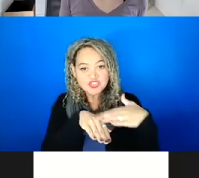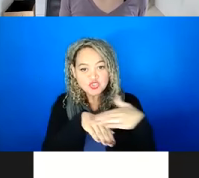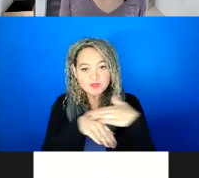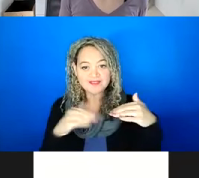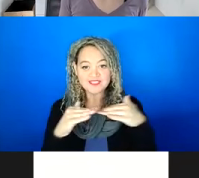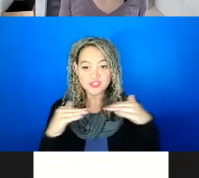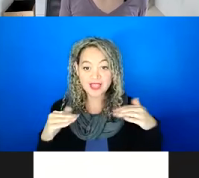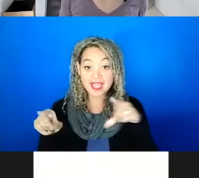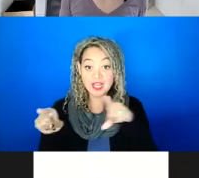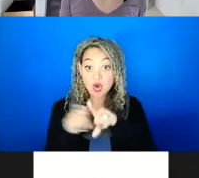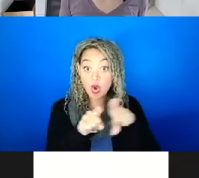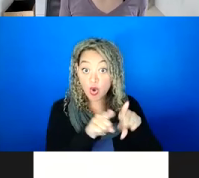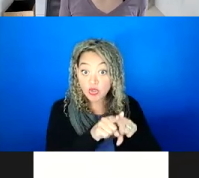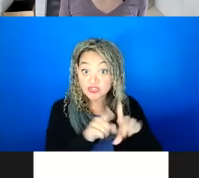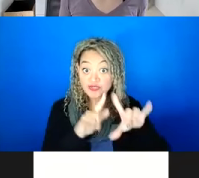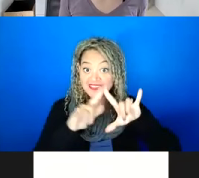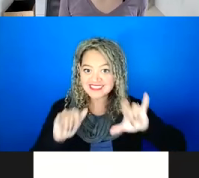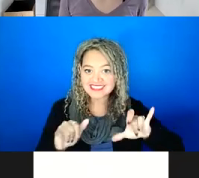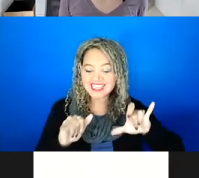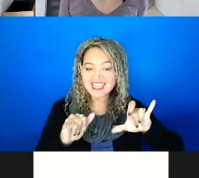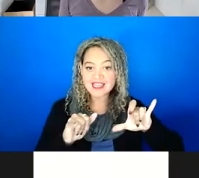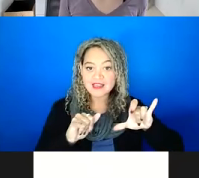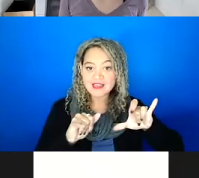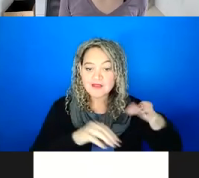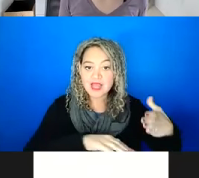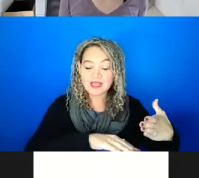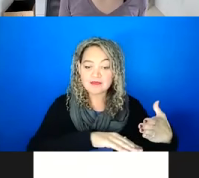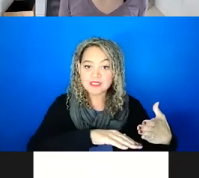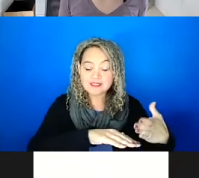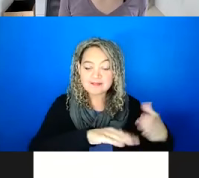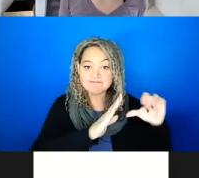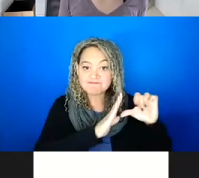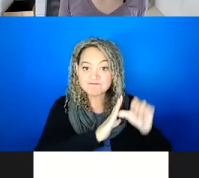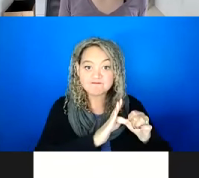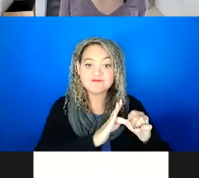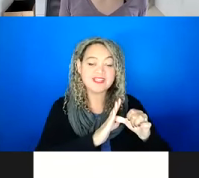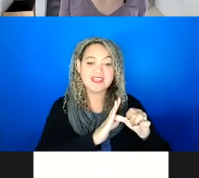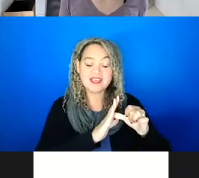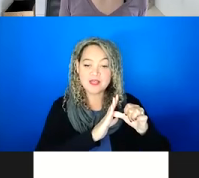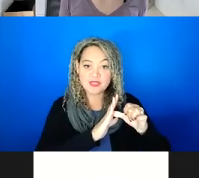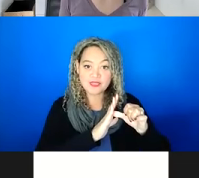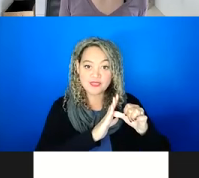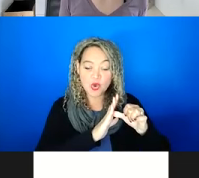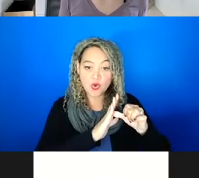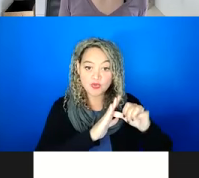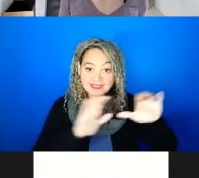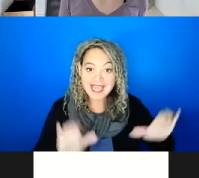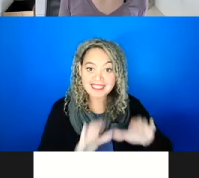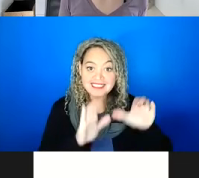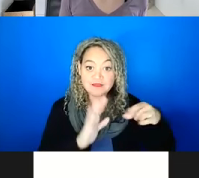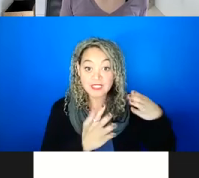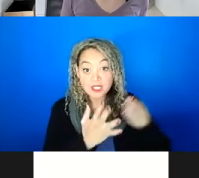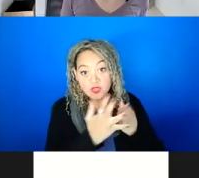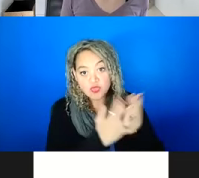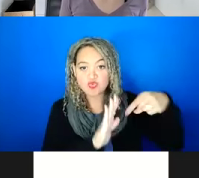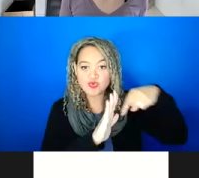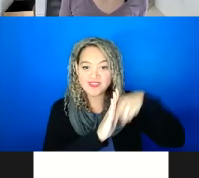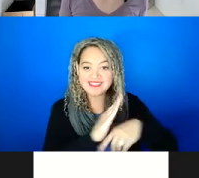time enhancing the motor activity from the deep layers. And that raises,